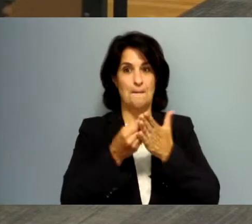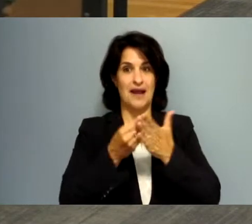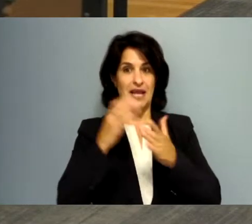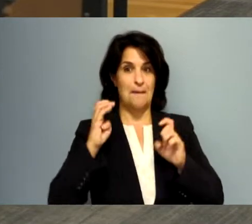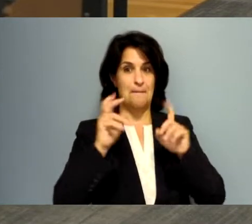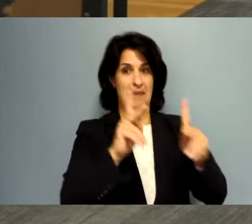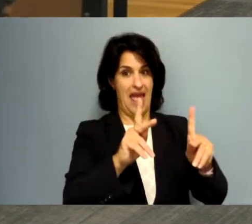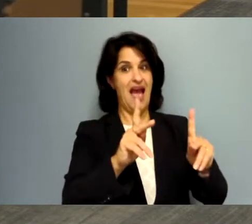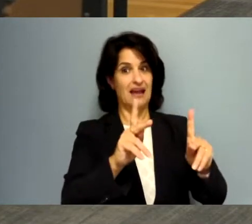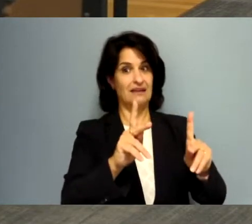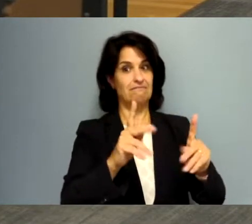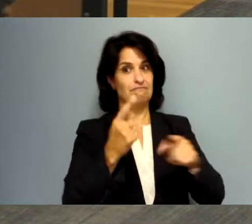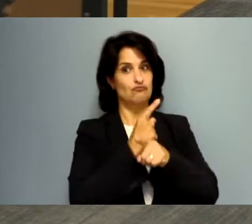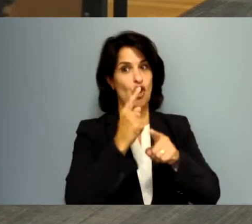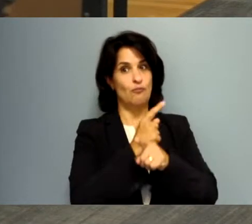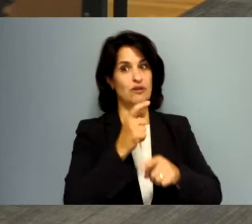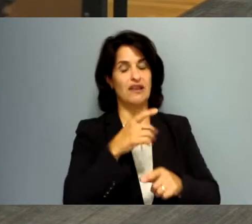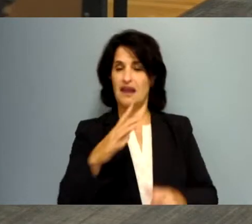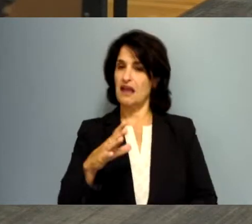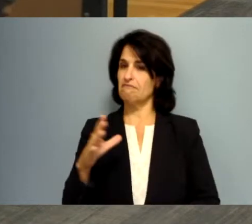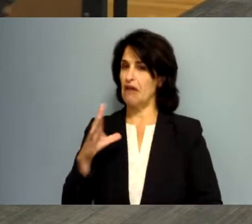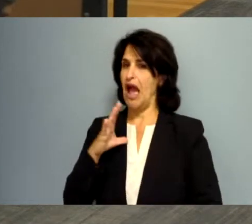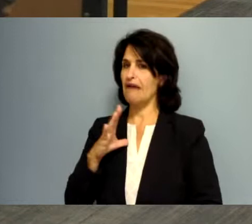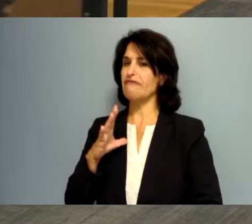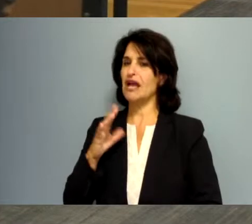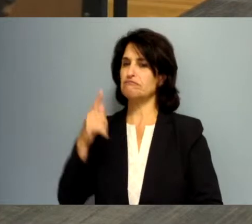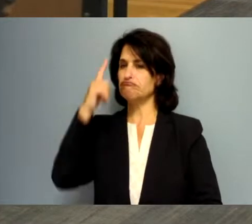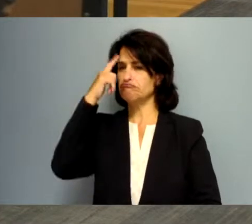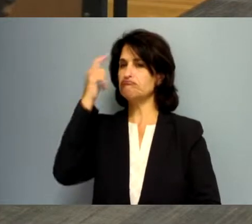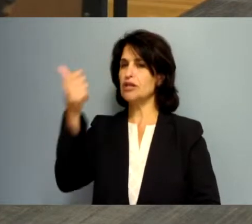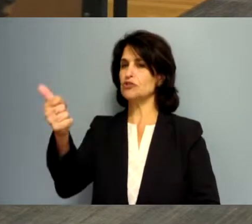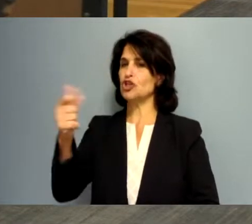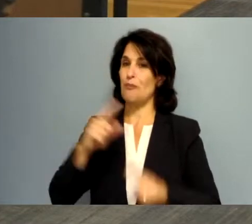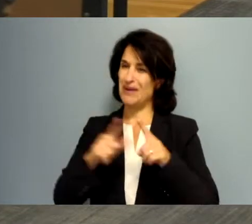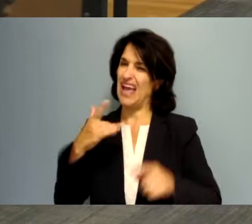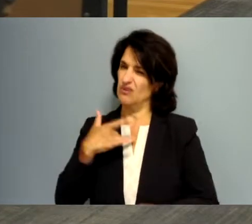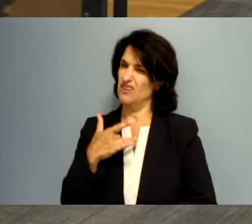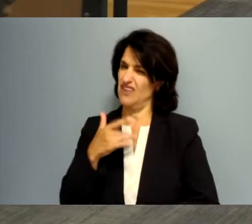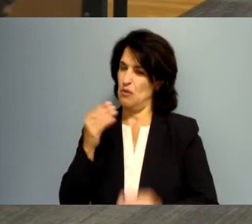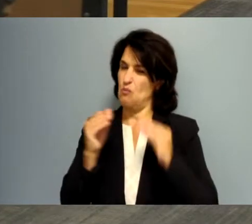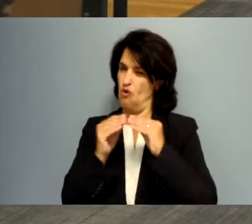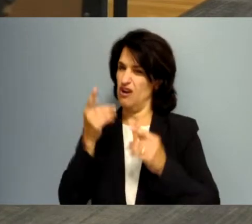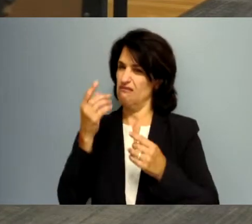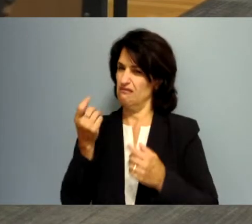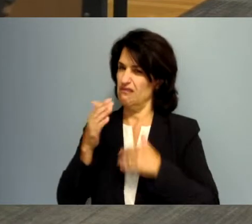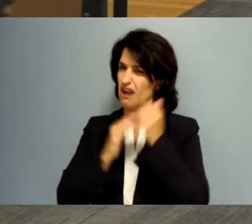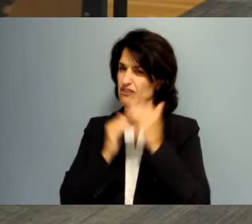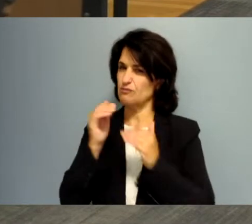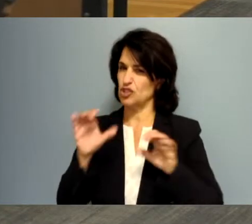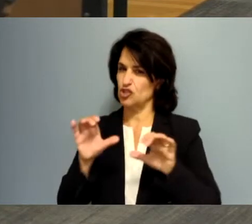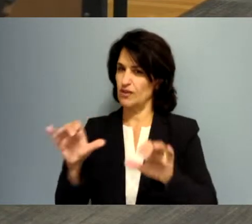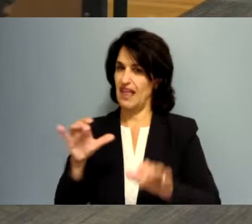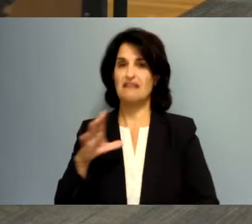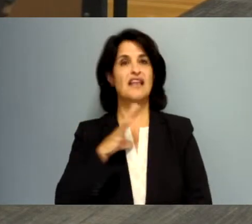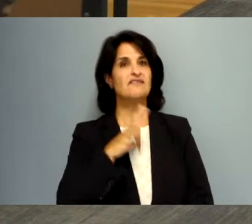I'm fine with doing that. Well, that's up to you. I would feel more comfortable in doing that. And that's fine. I'm okay with